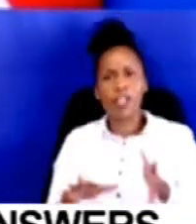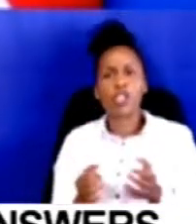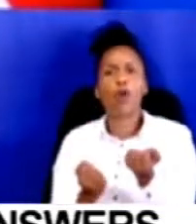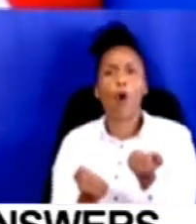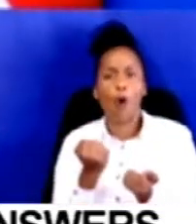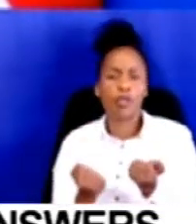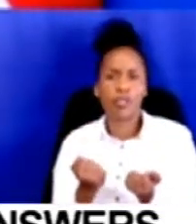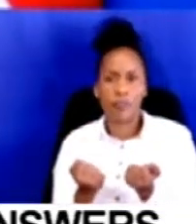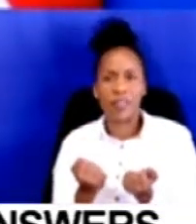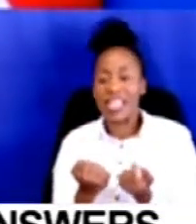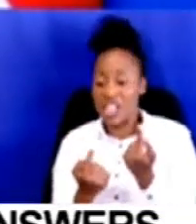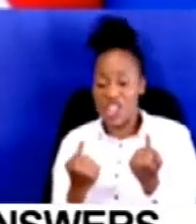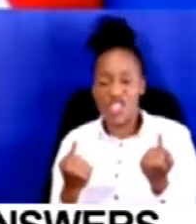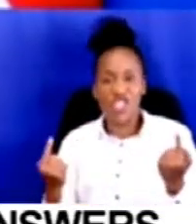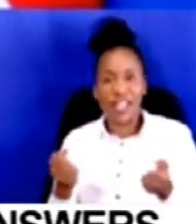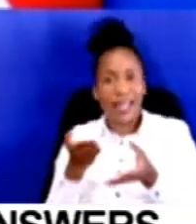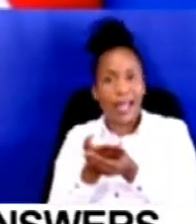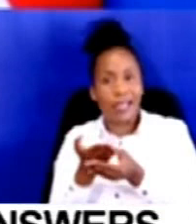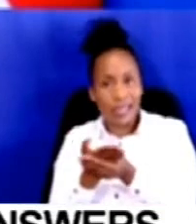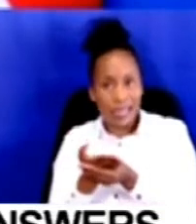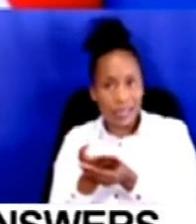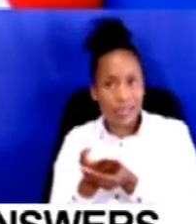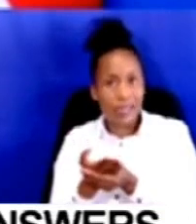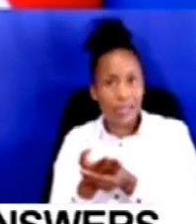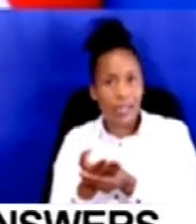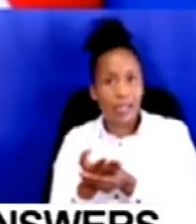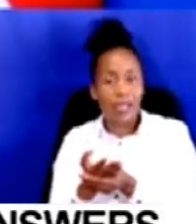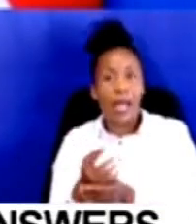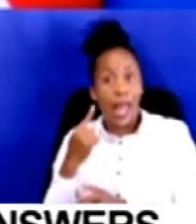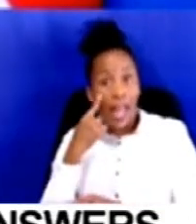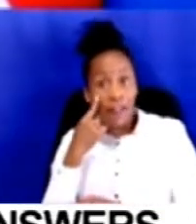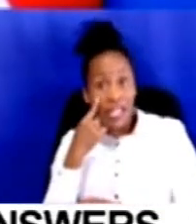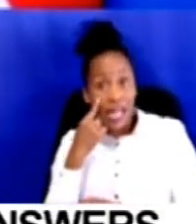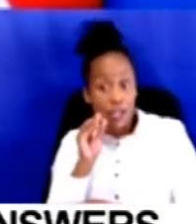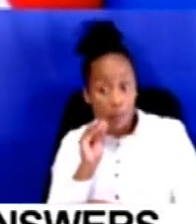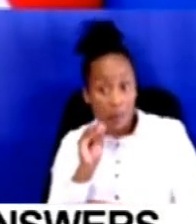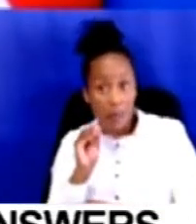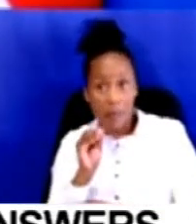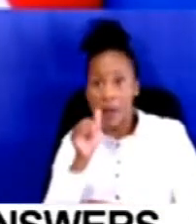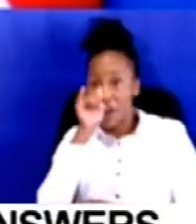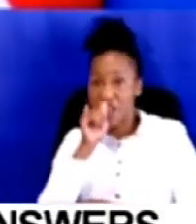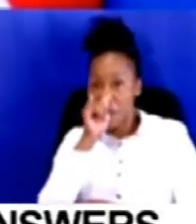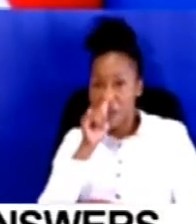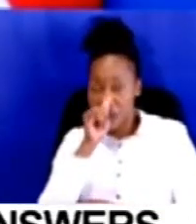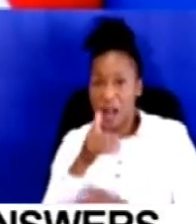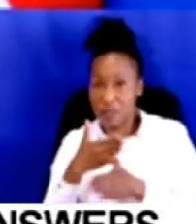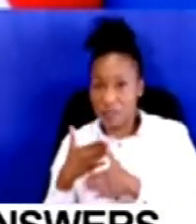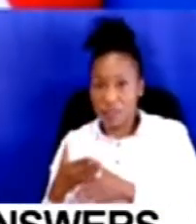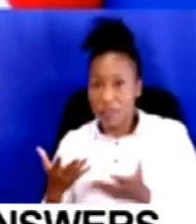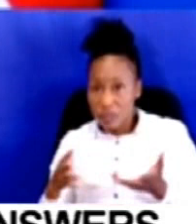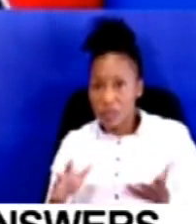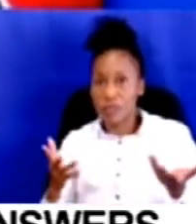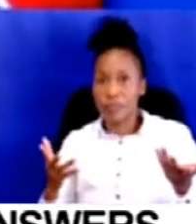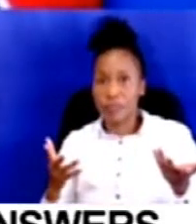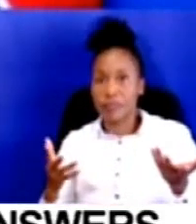In each of those cases where there is evidence of criminal conduct, such individuals will